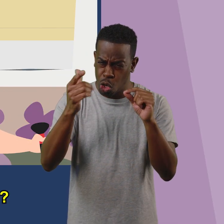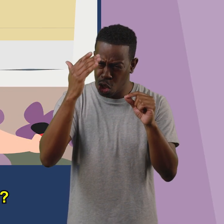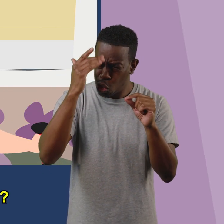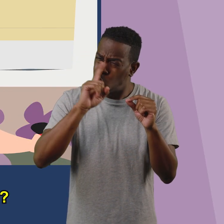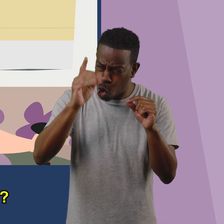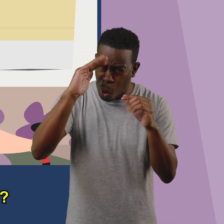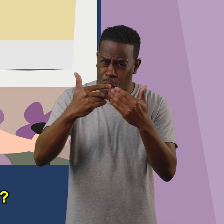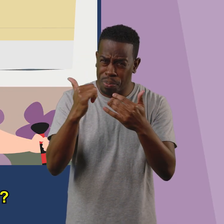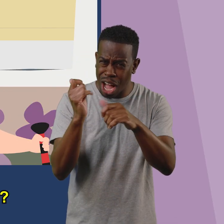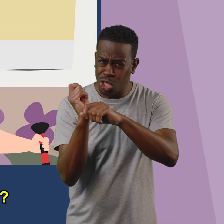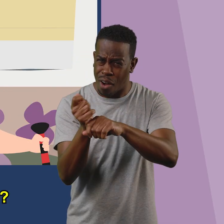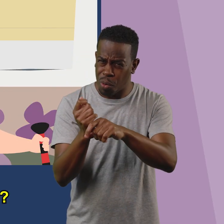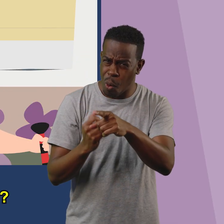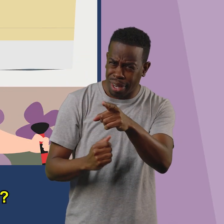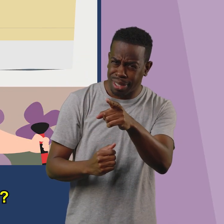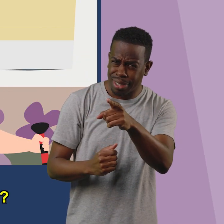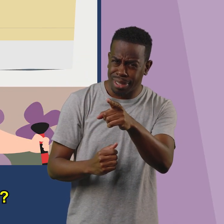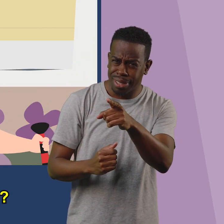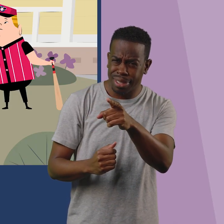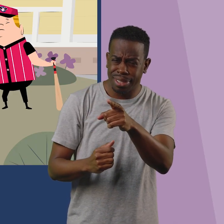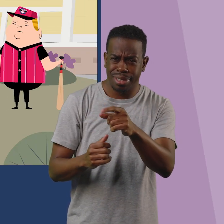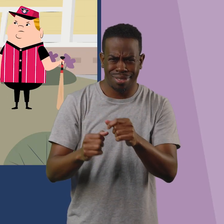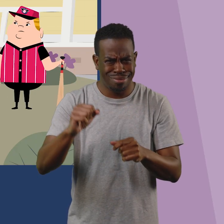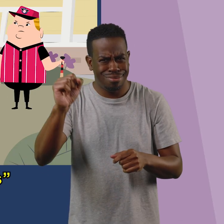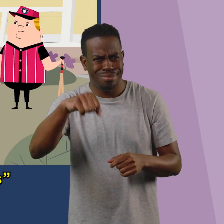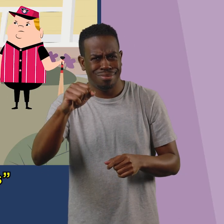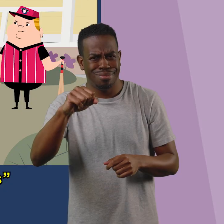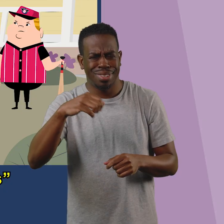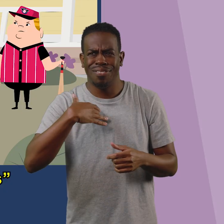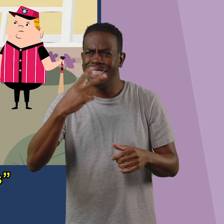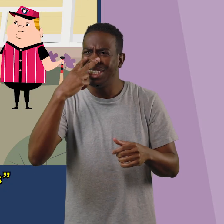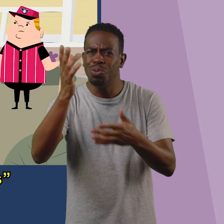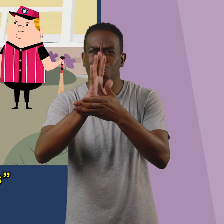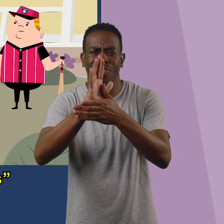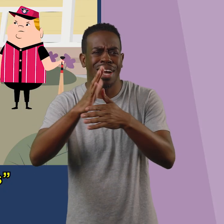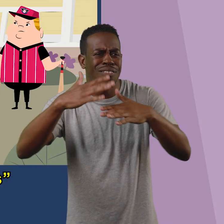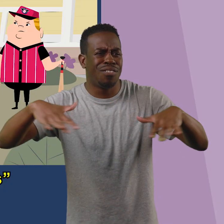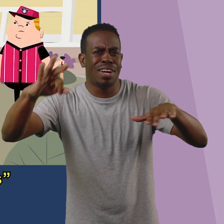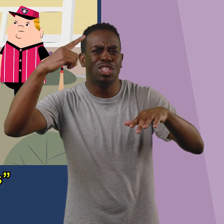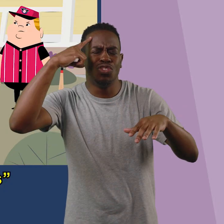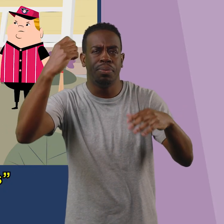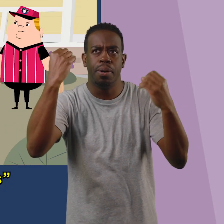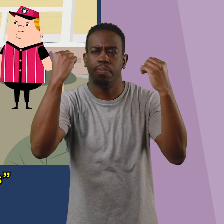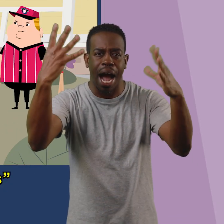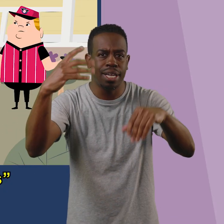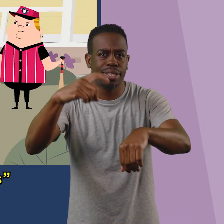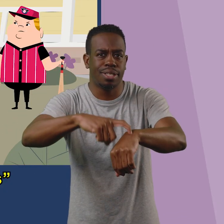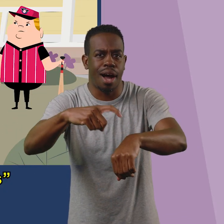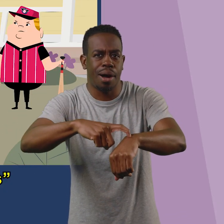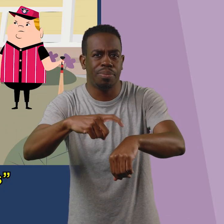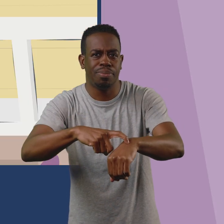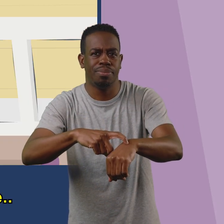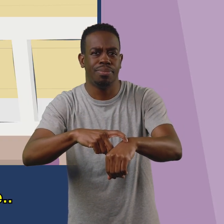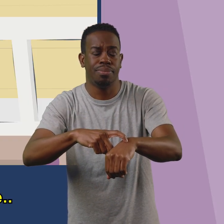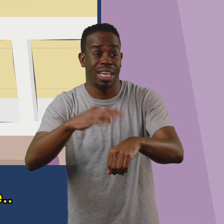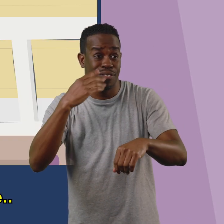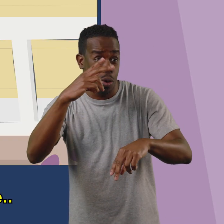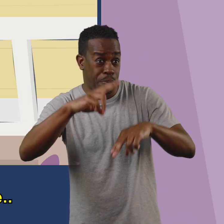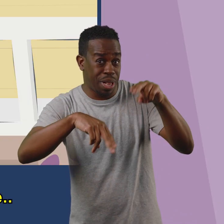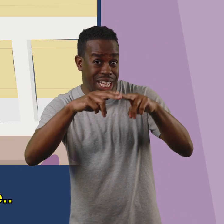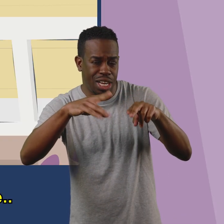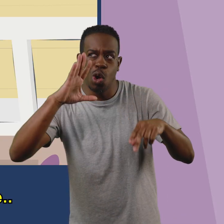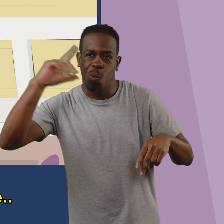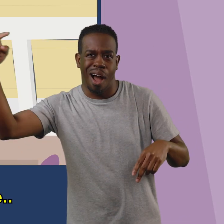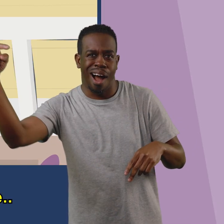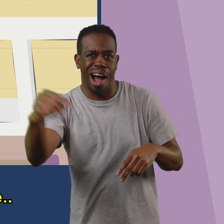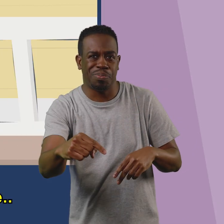you sure you know how to play softball? Yeah, I've seen Field of Dreams like 1,000,000 times. If you build